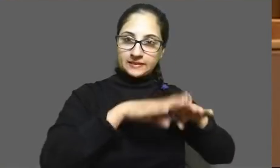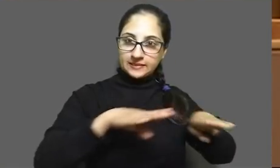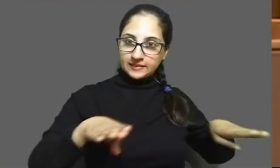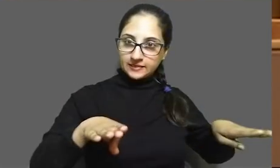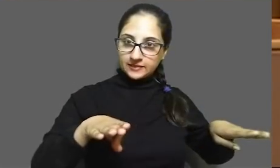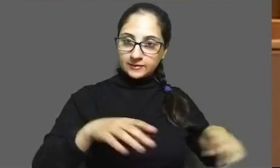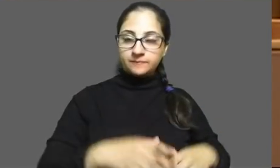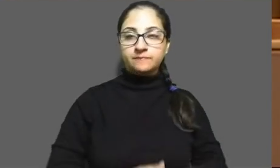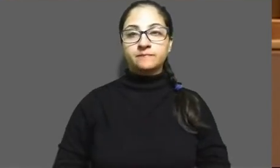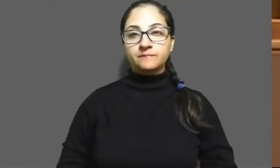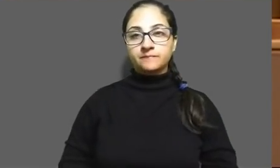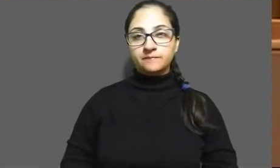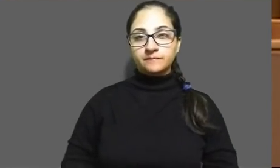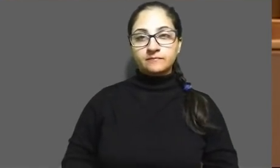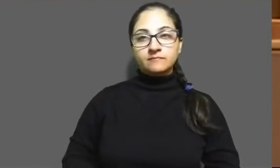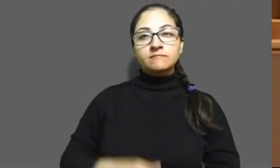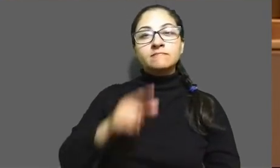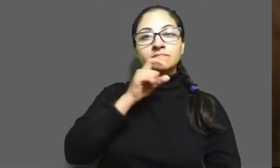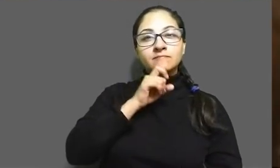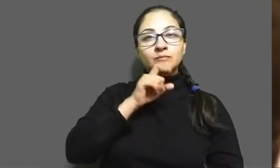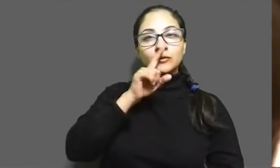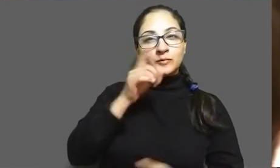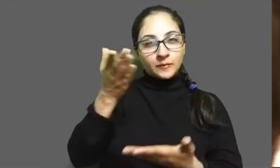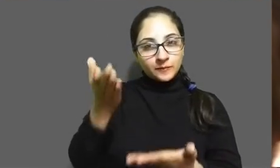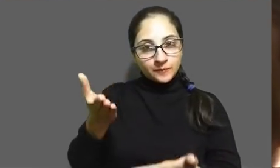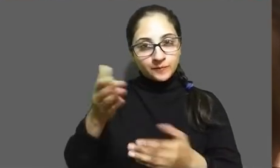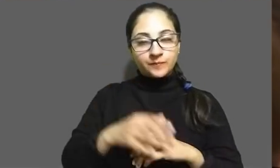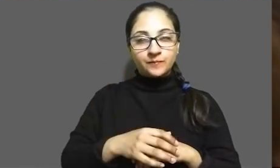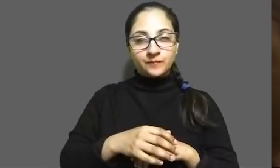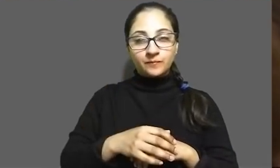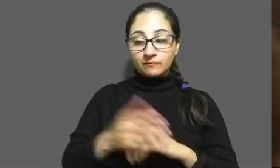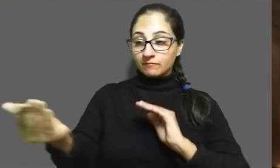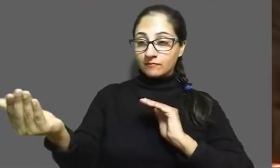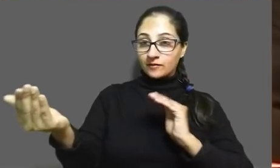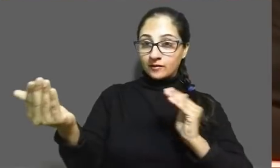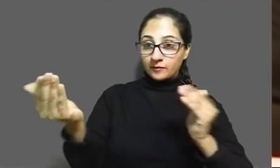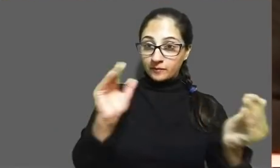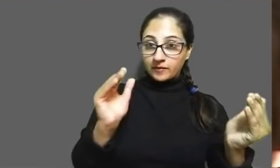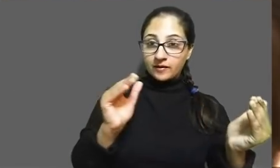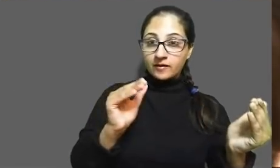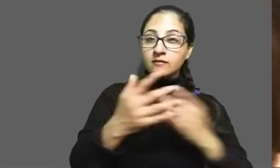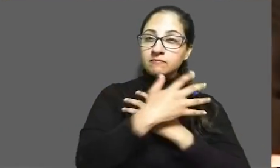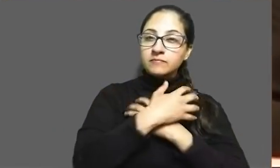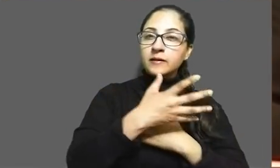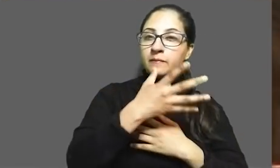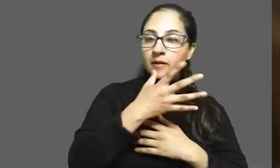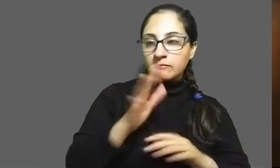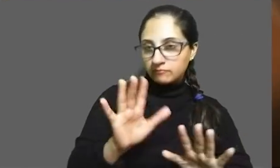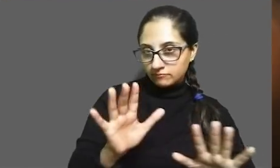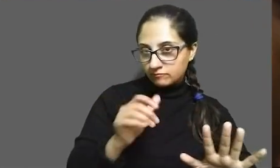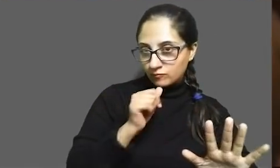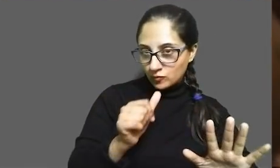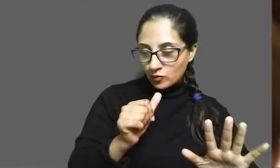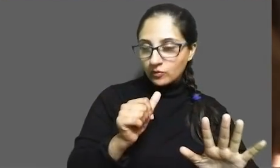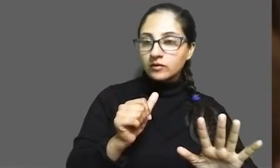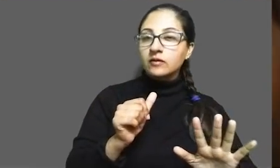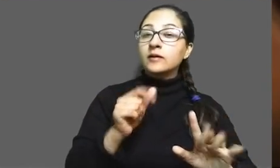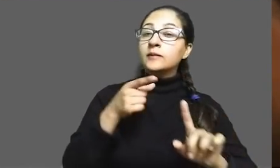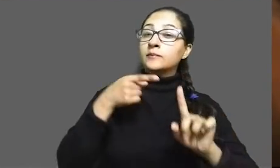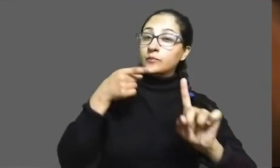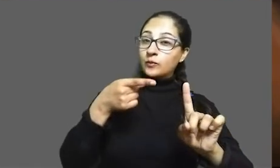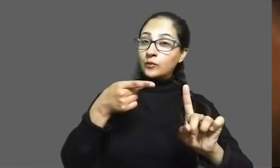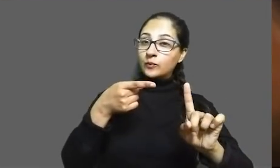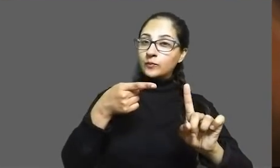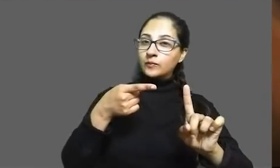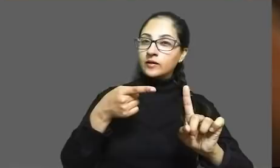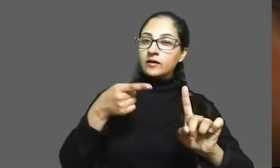Khudavin, far be it for us to seek to make a comparison with a bear mother, but we feel that the